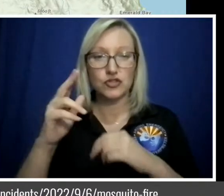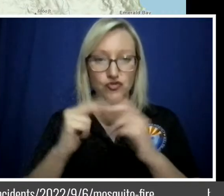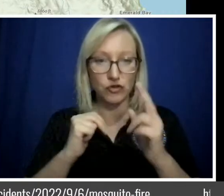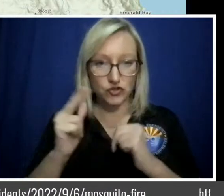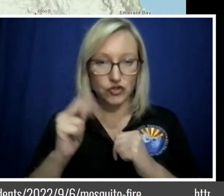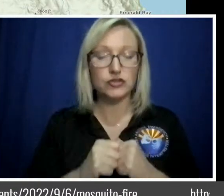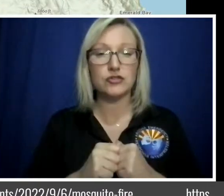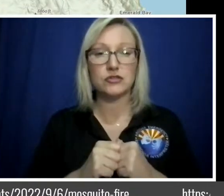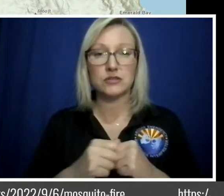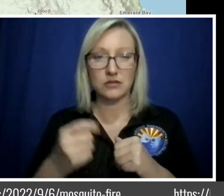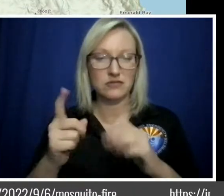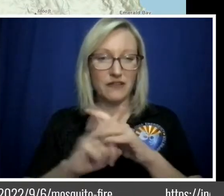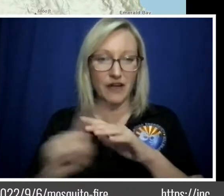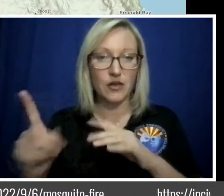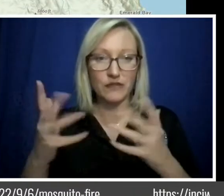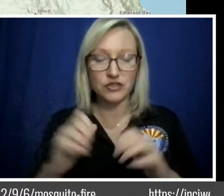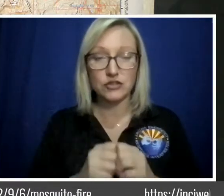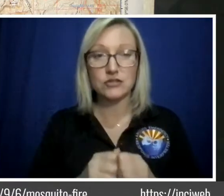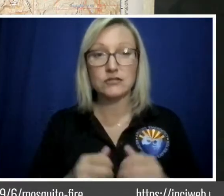we've repopulated